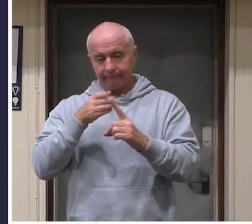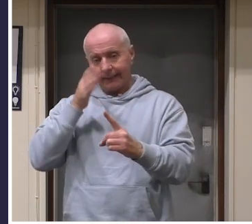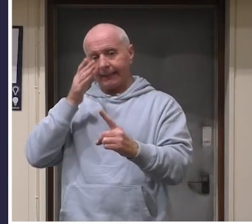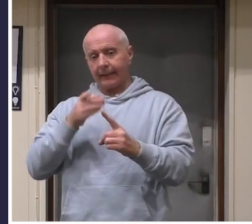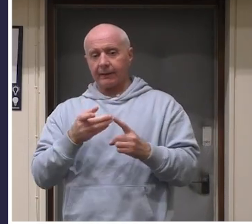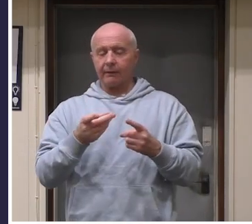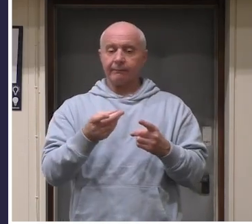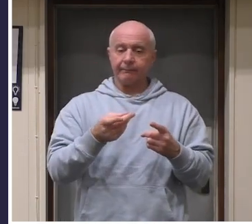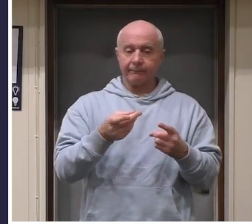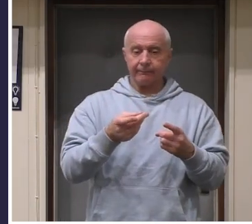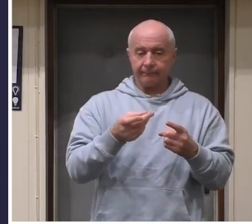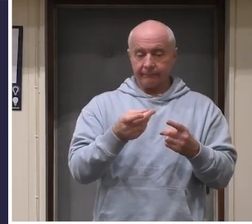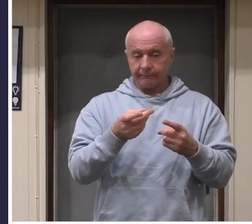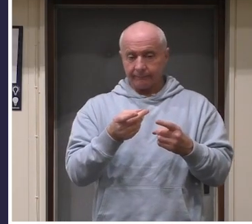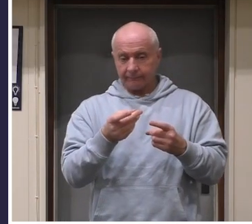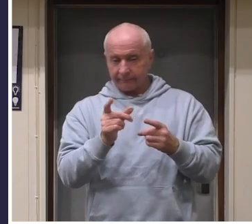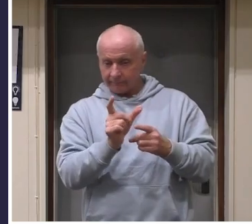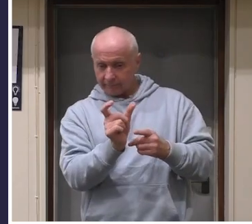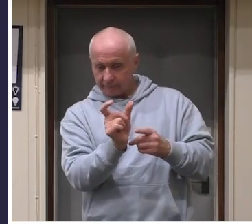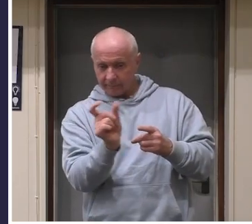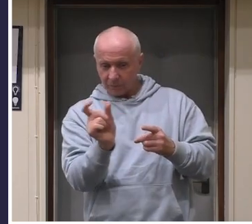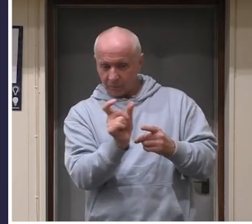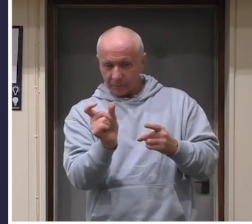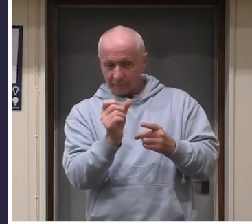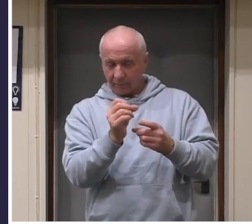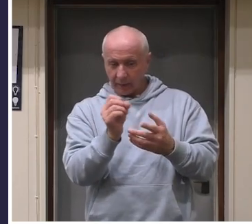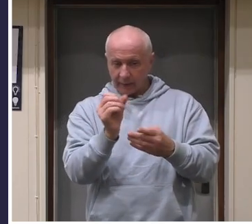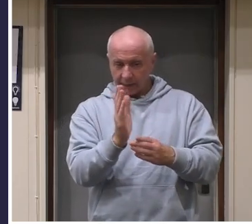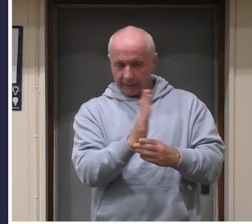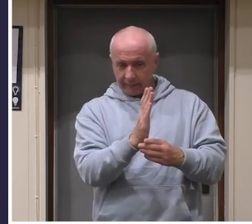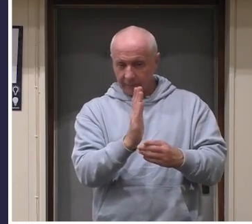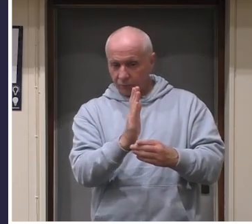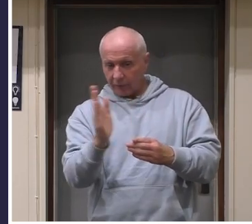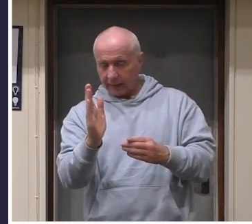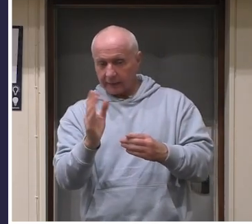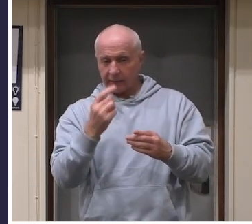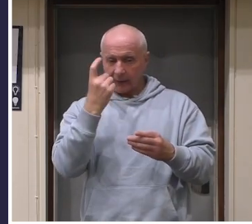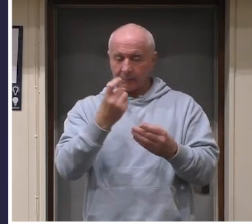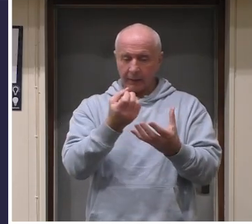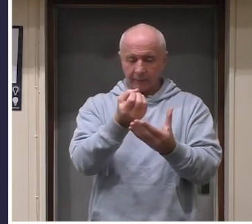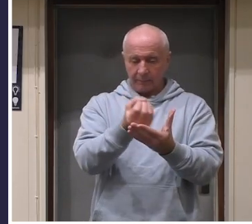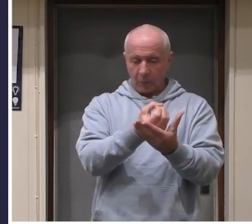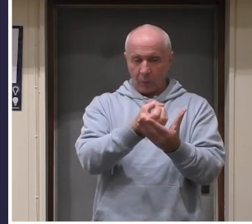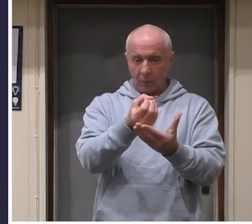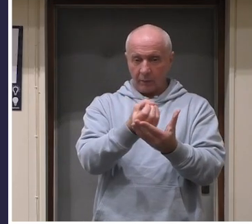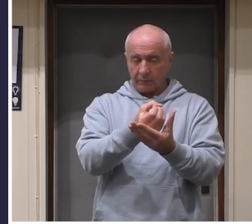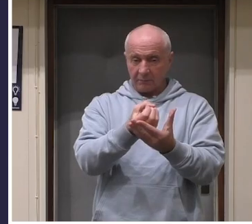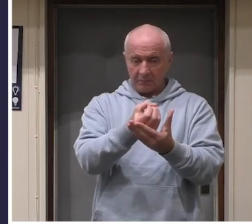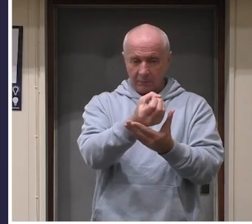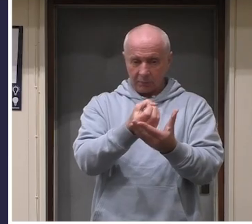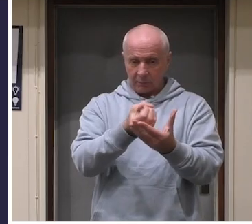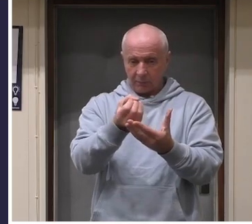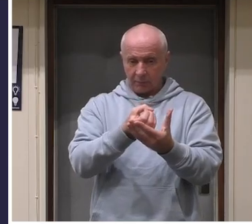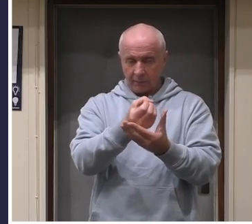is my particle moving left and right. So if it's sitting inside a trap, so think of it again as a ball sitting in a bowl.